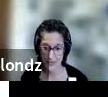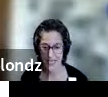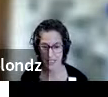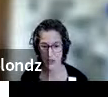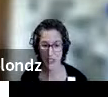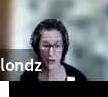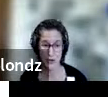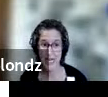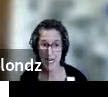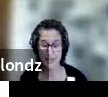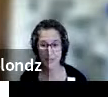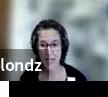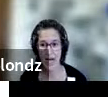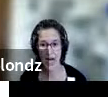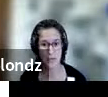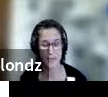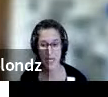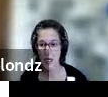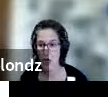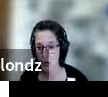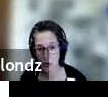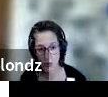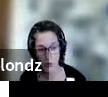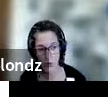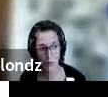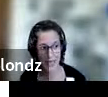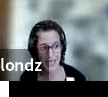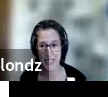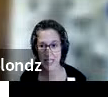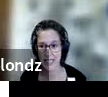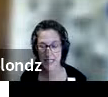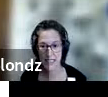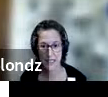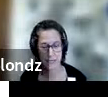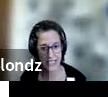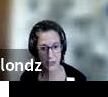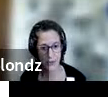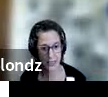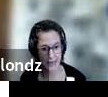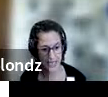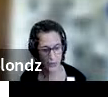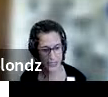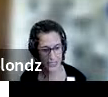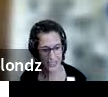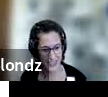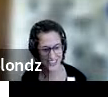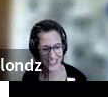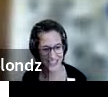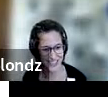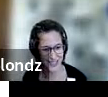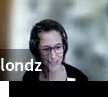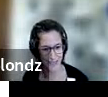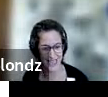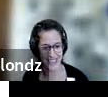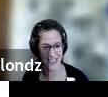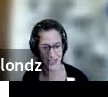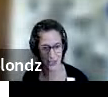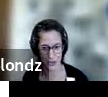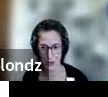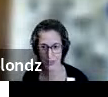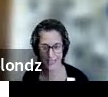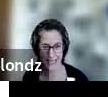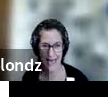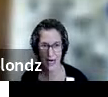over time and change over time. A youth who may collect money in their piggy bank when they're young